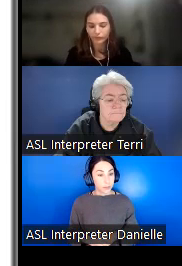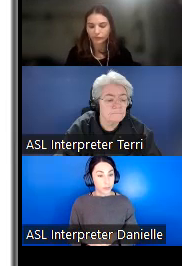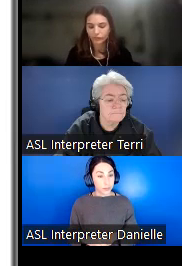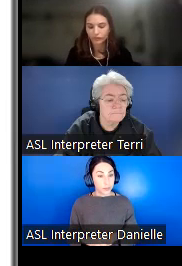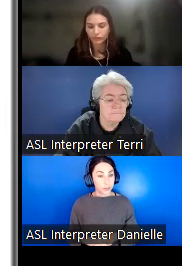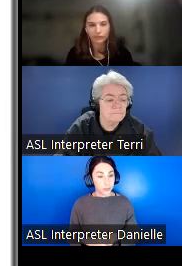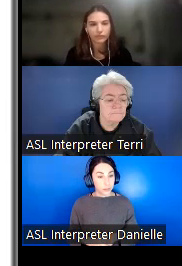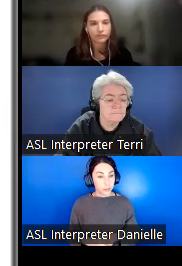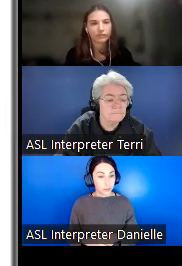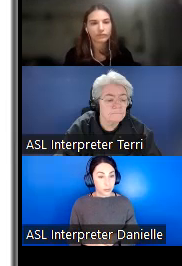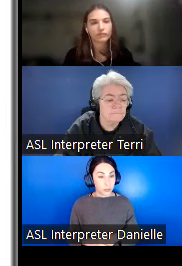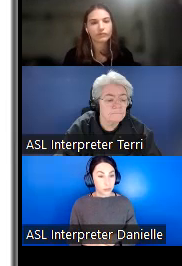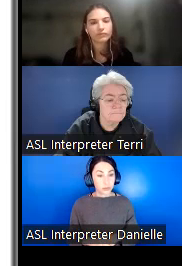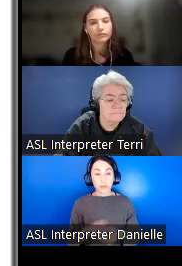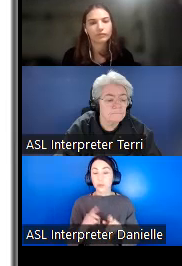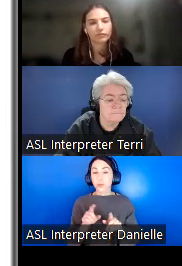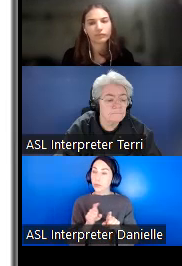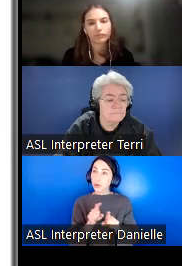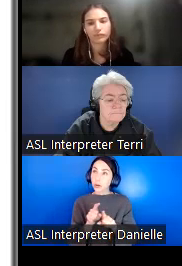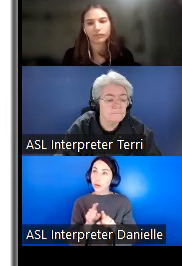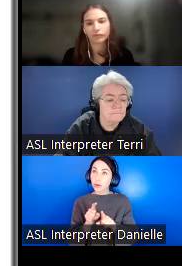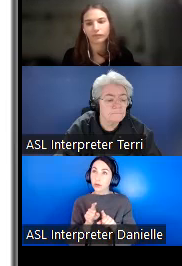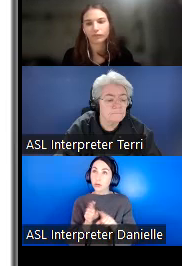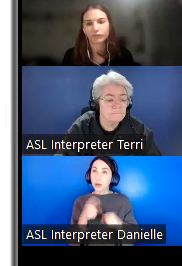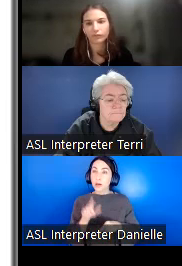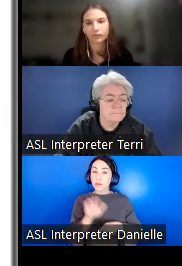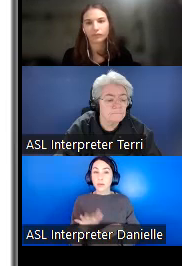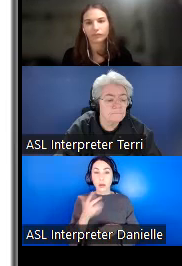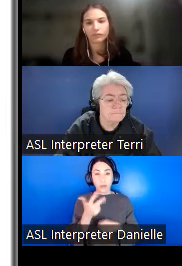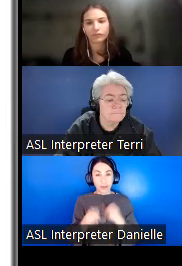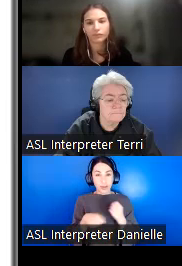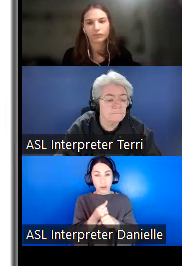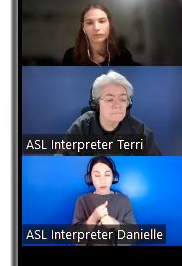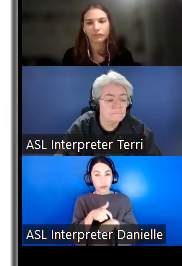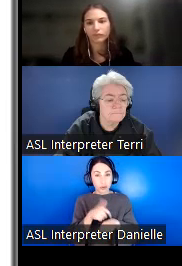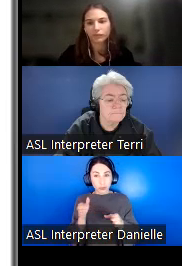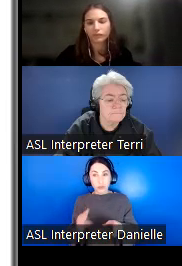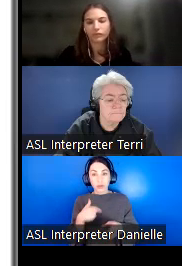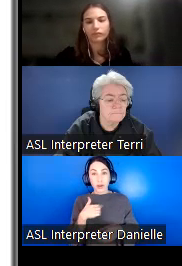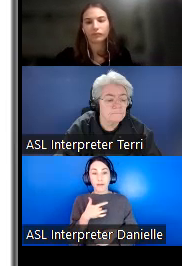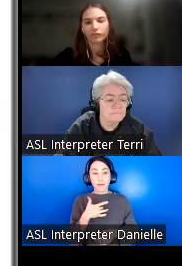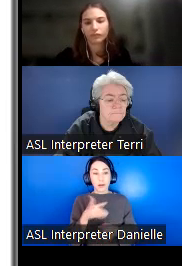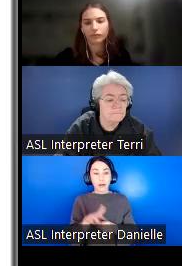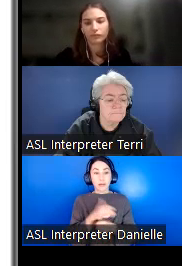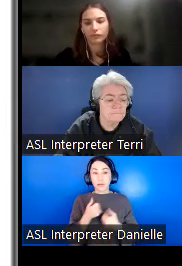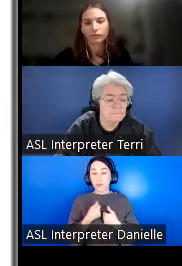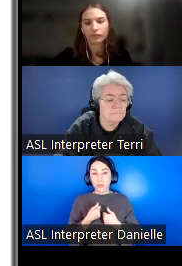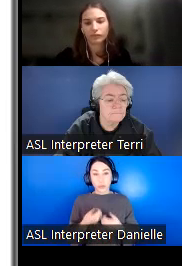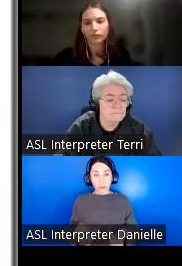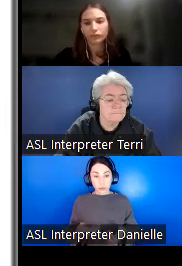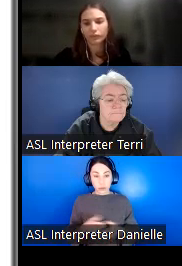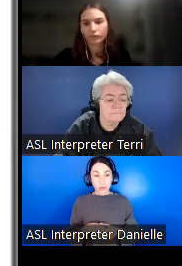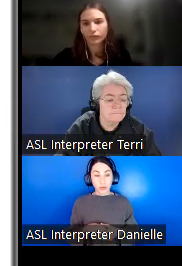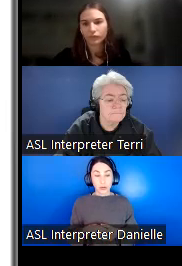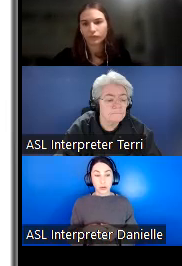There was also about a 3-year period when I just felt absolutely exhausted. I